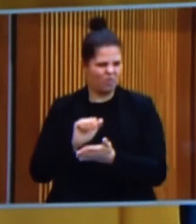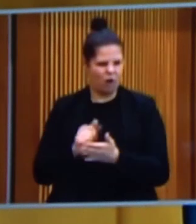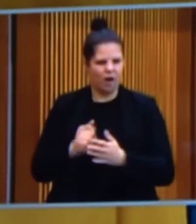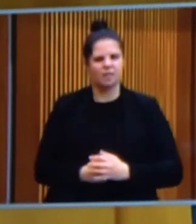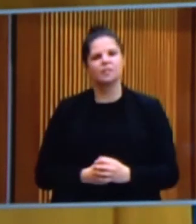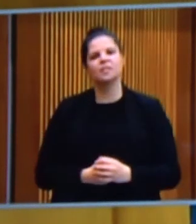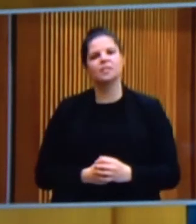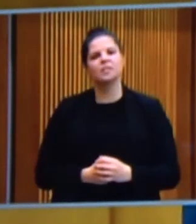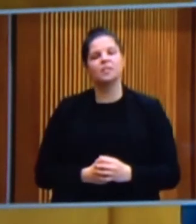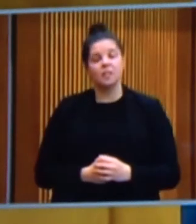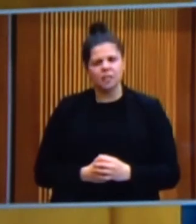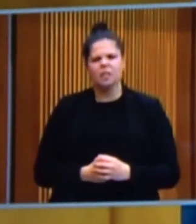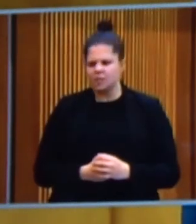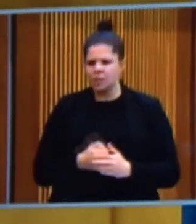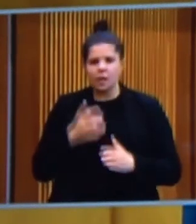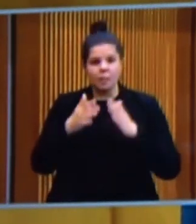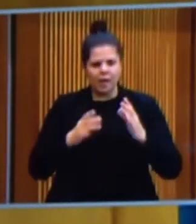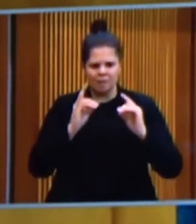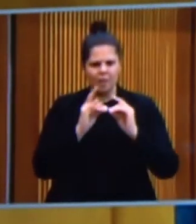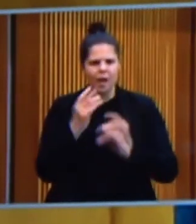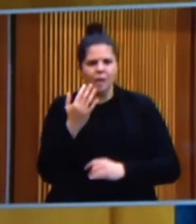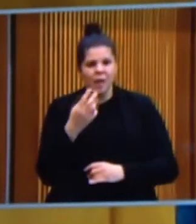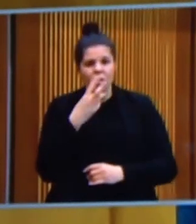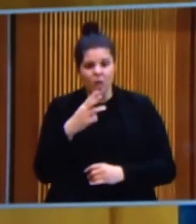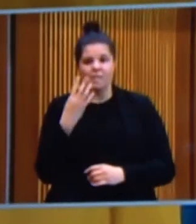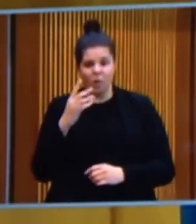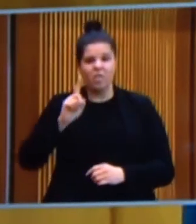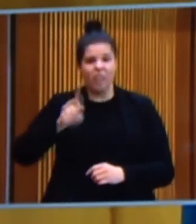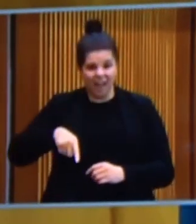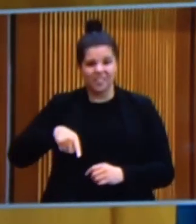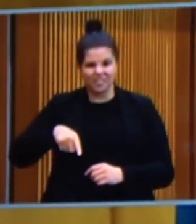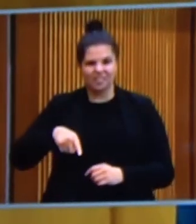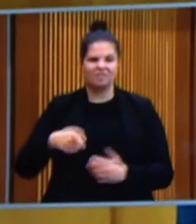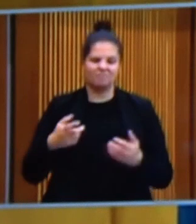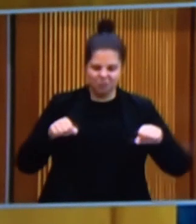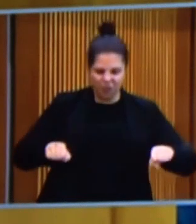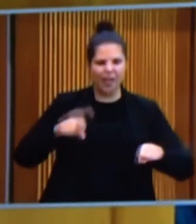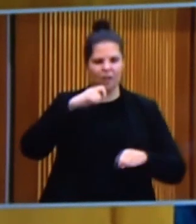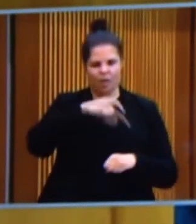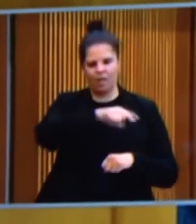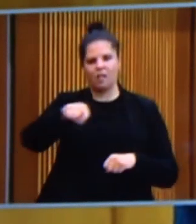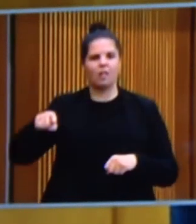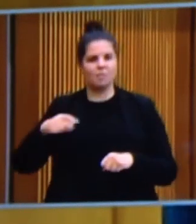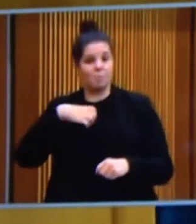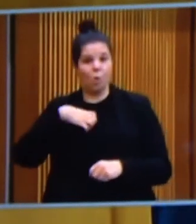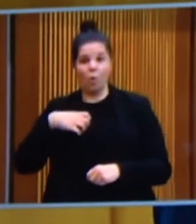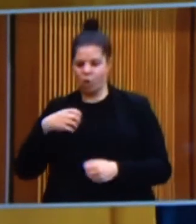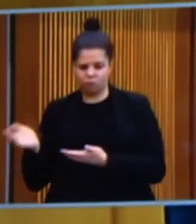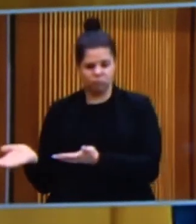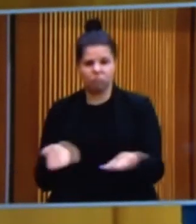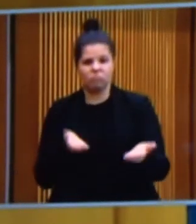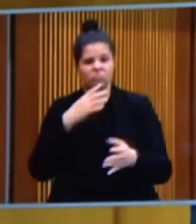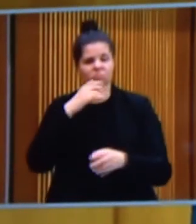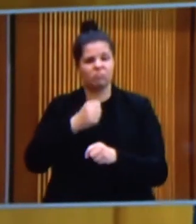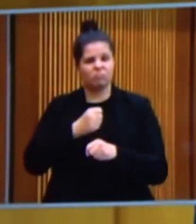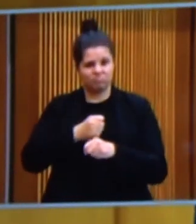over 34,000 beds and chairs that will be made available to the public hospital system. A third of